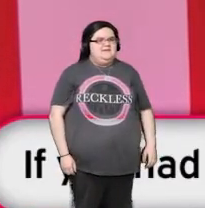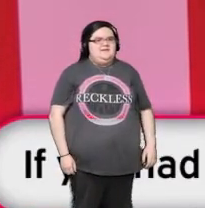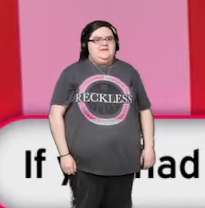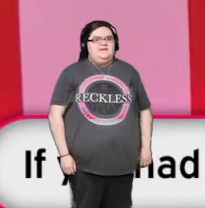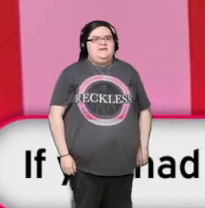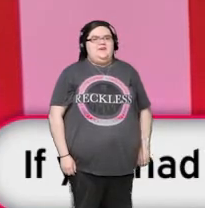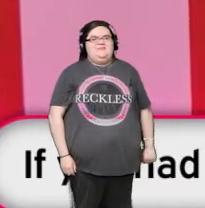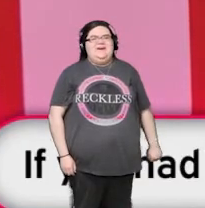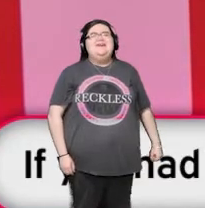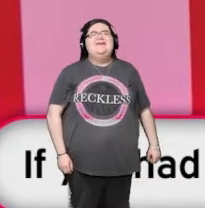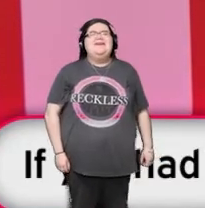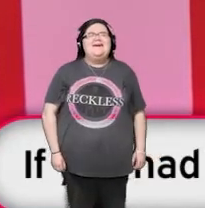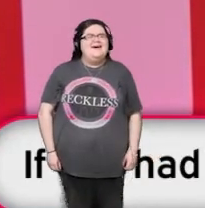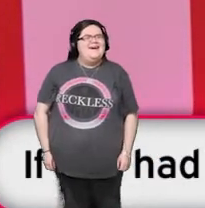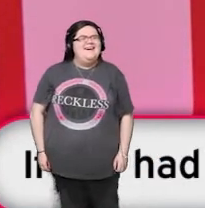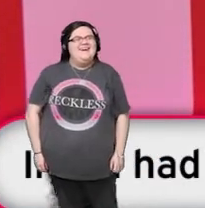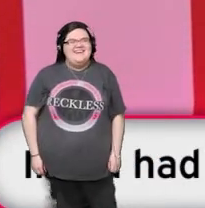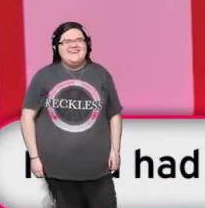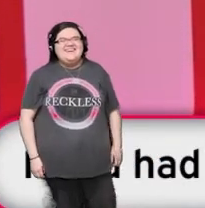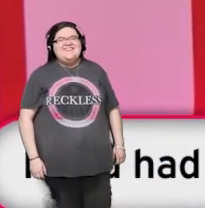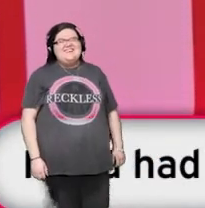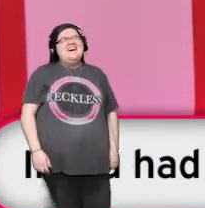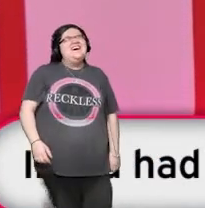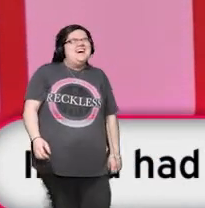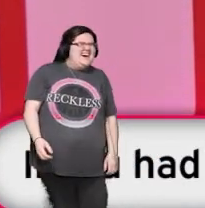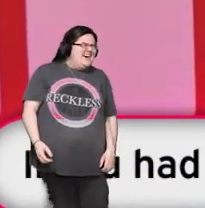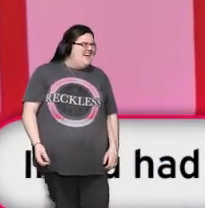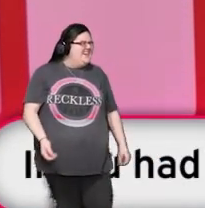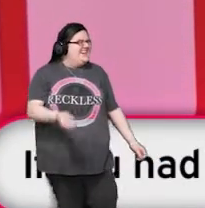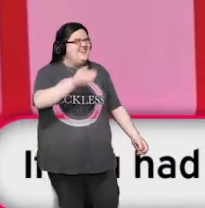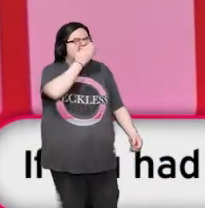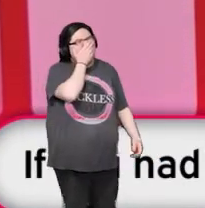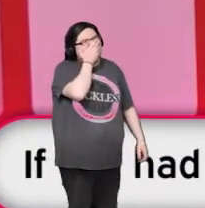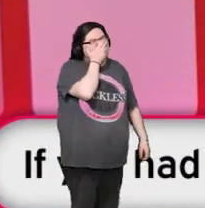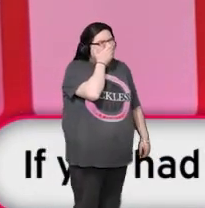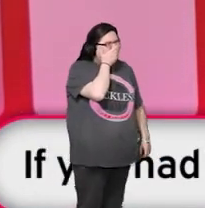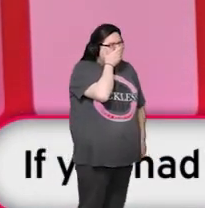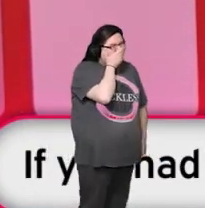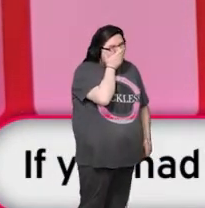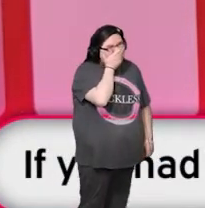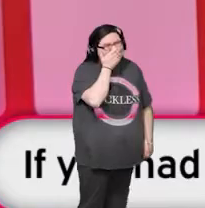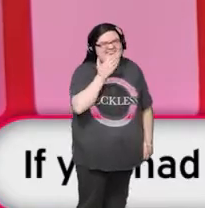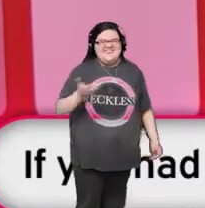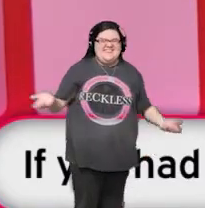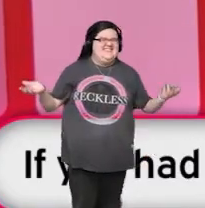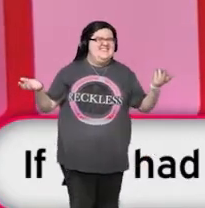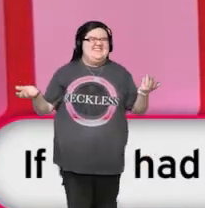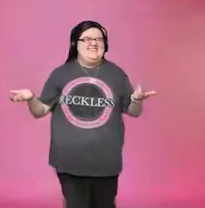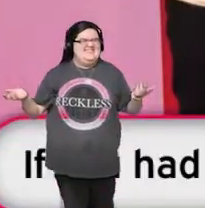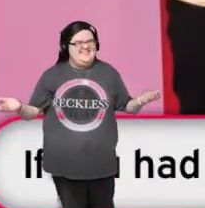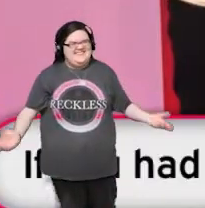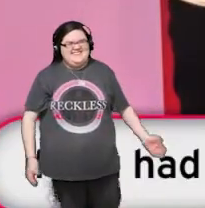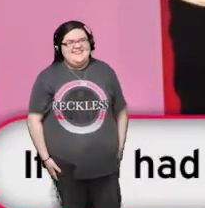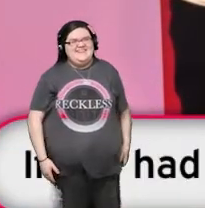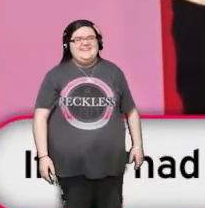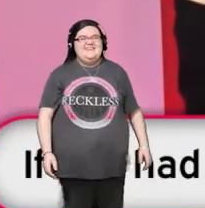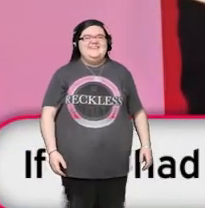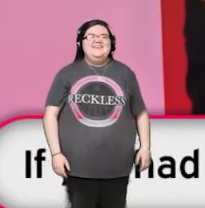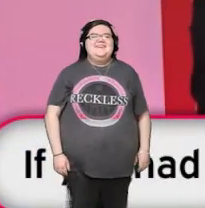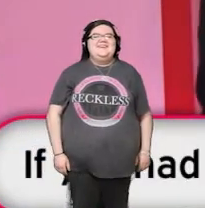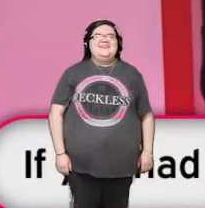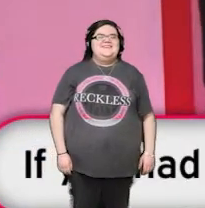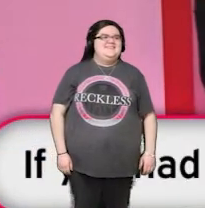The inner lip ting-a-ting. If you had to get a lip tattoo, what would it say? Insert coin. Okay. I'm calling it. It's just quite funny. I just get like, fuck